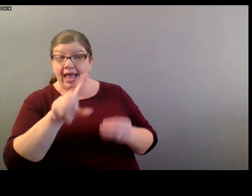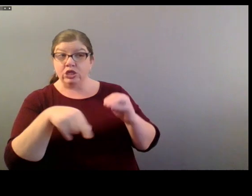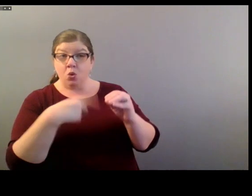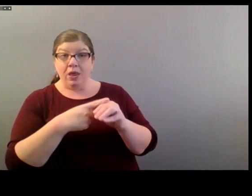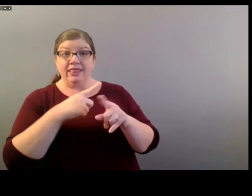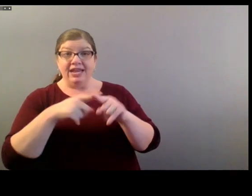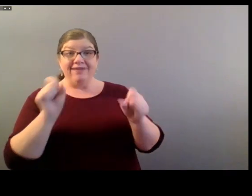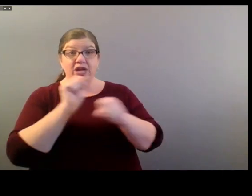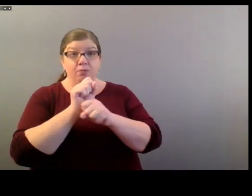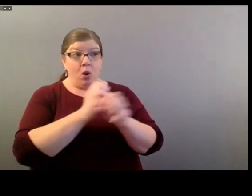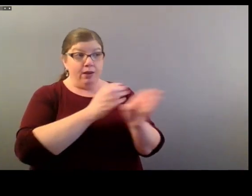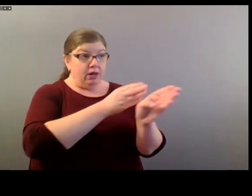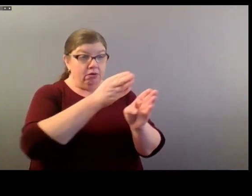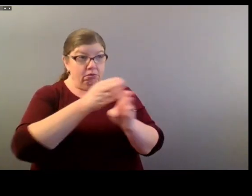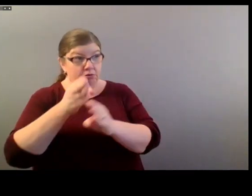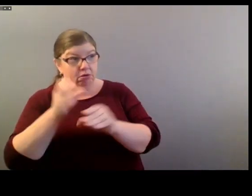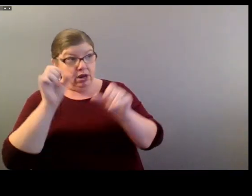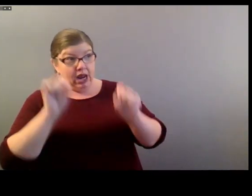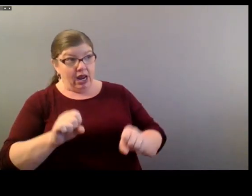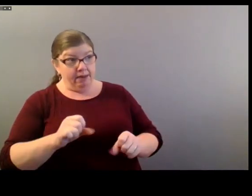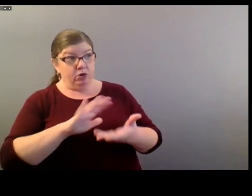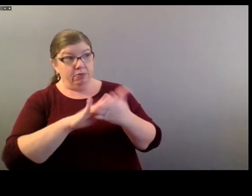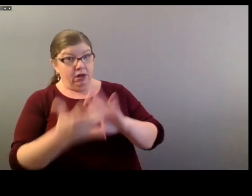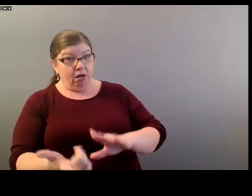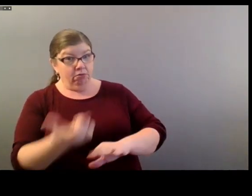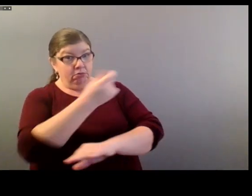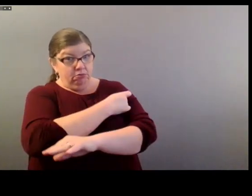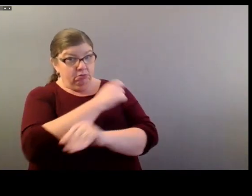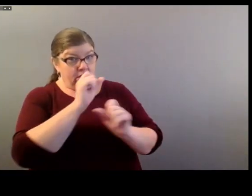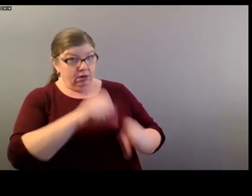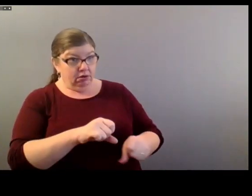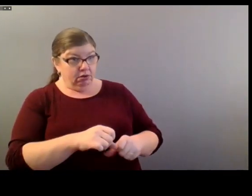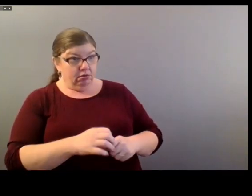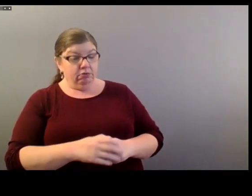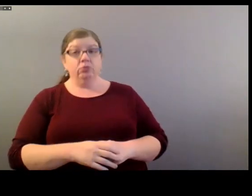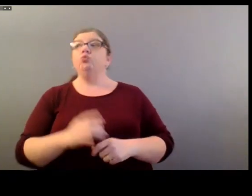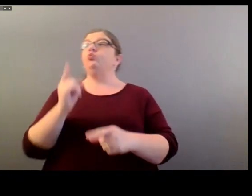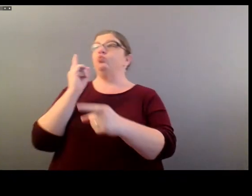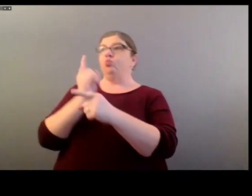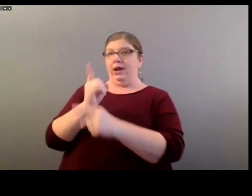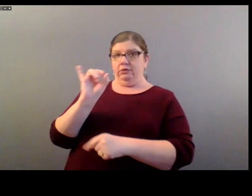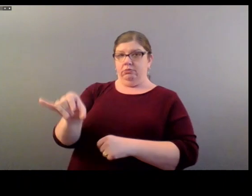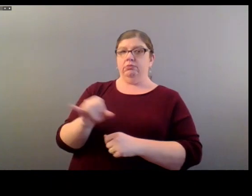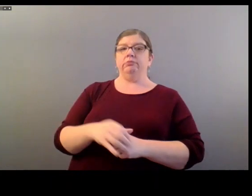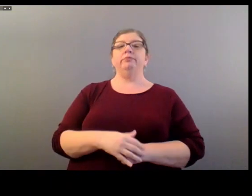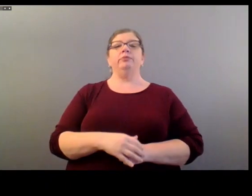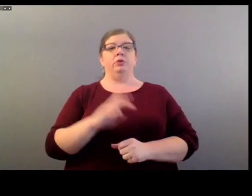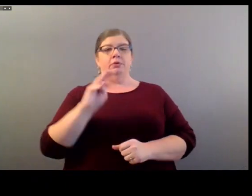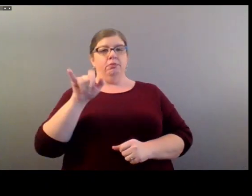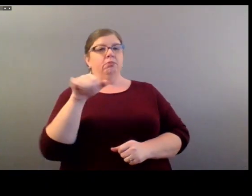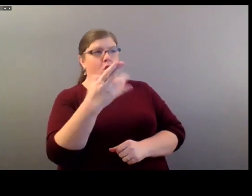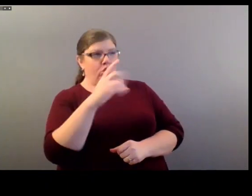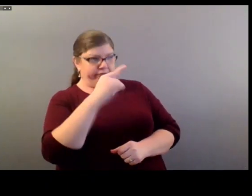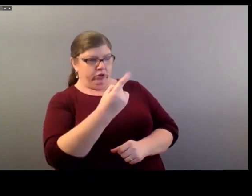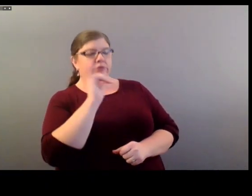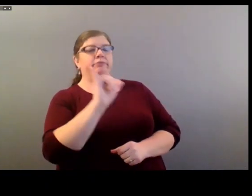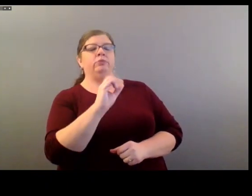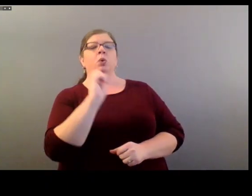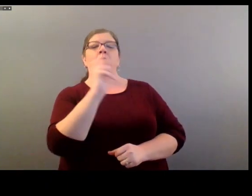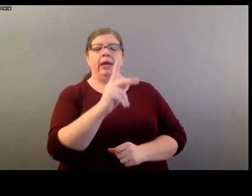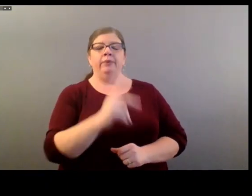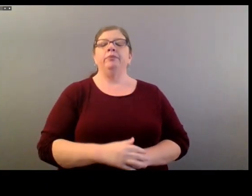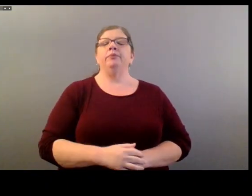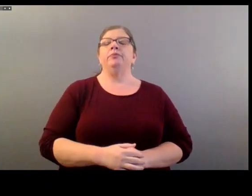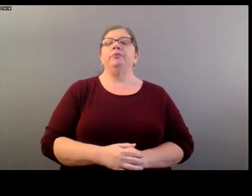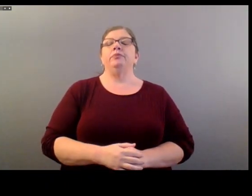to become able to be vaccinated as well? That is correct. March 1st. Okay. And then do we know how many